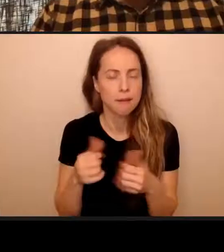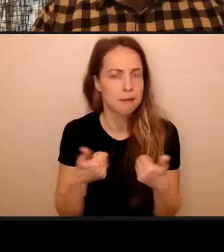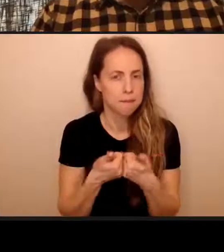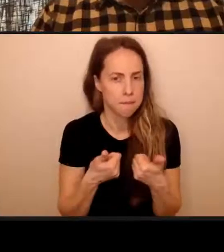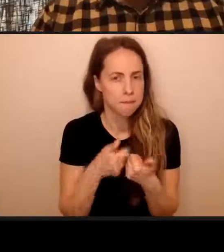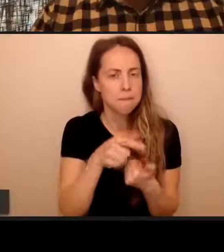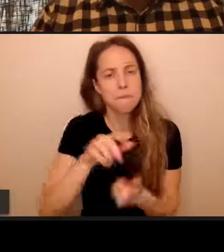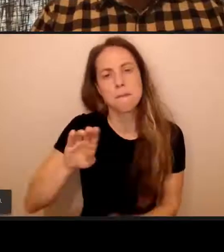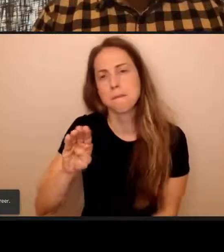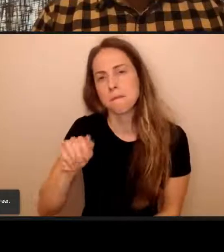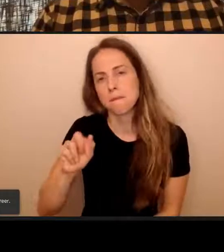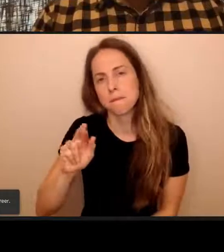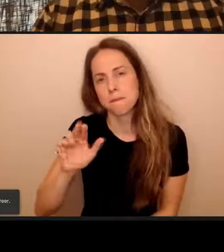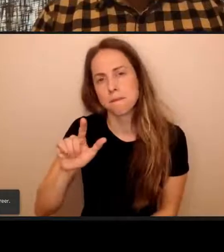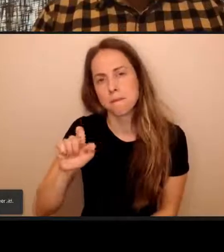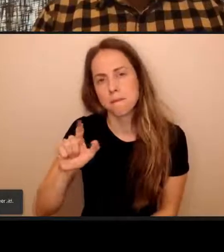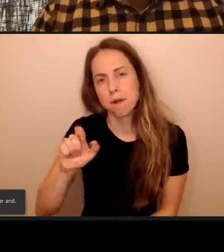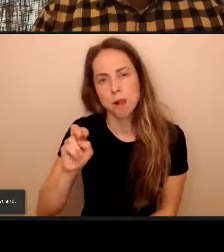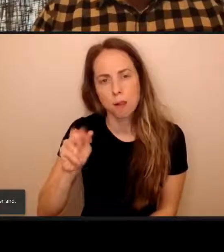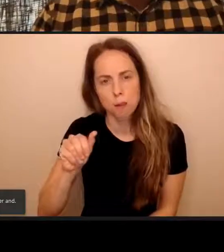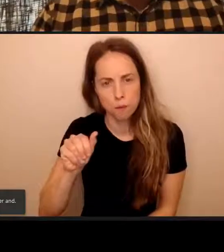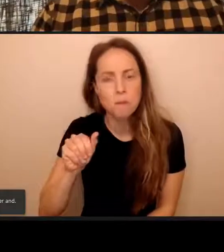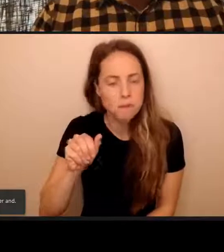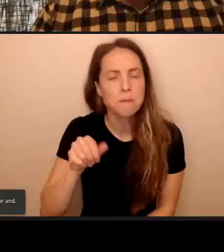my professional career and